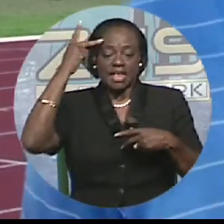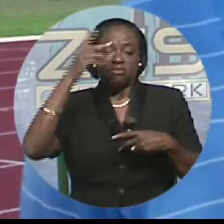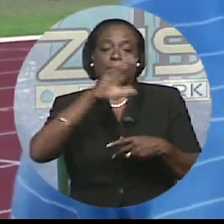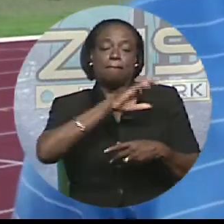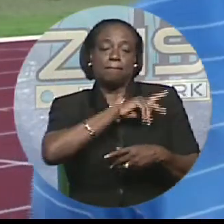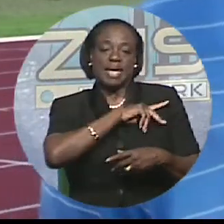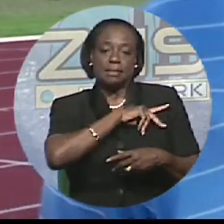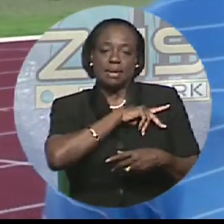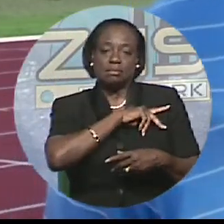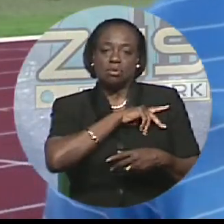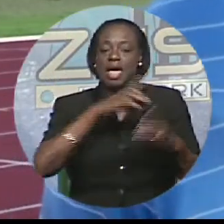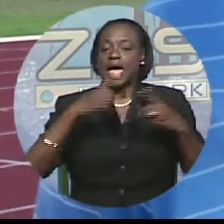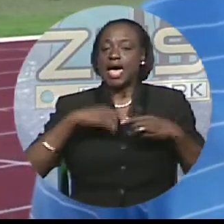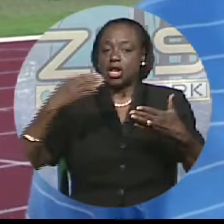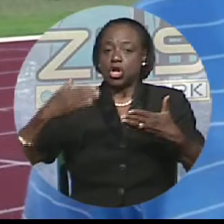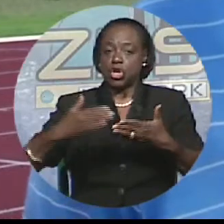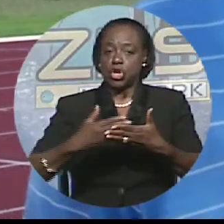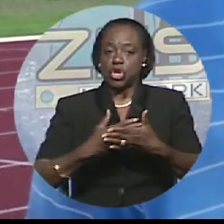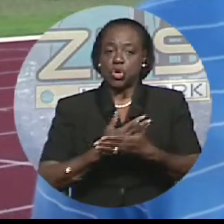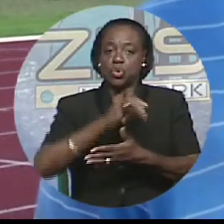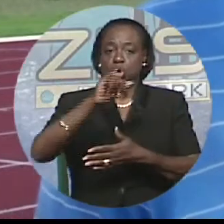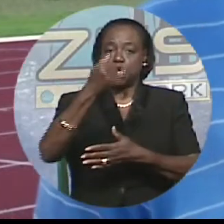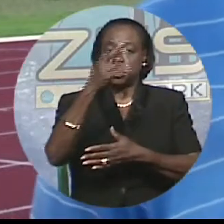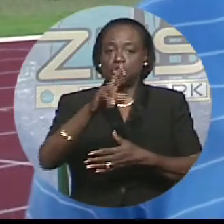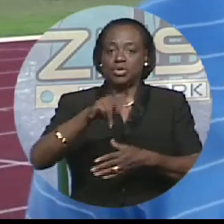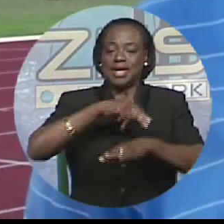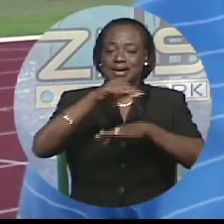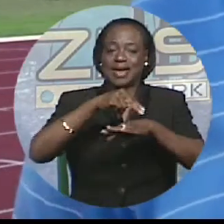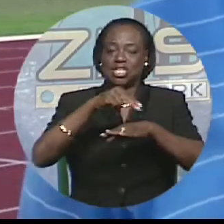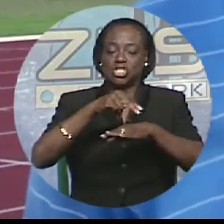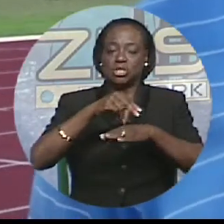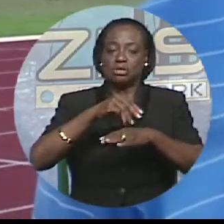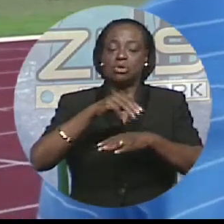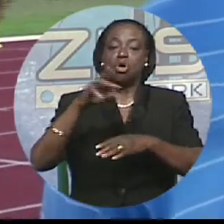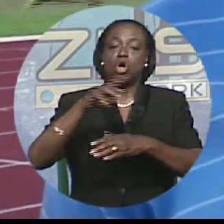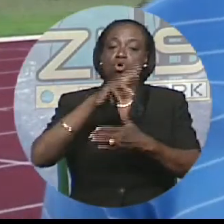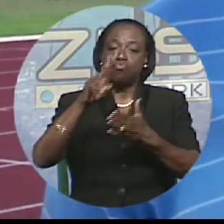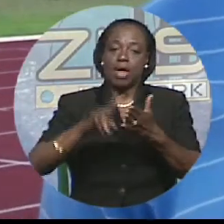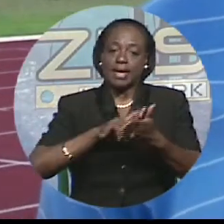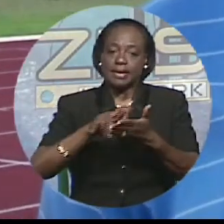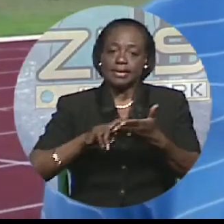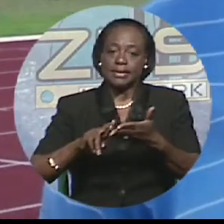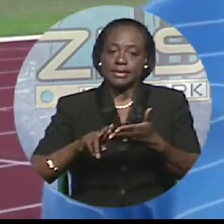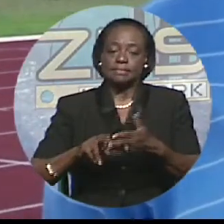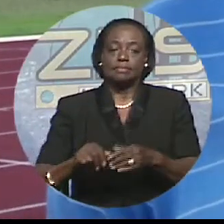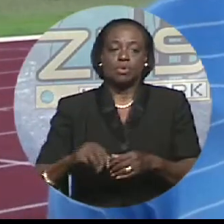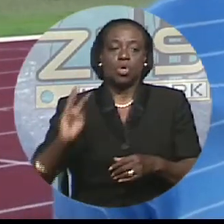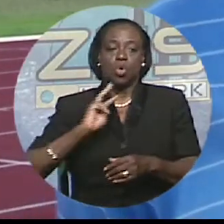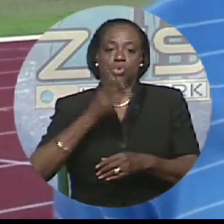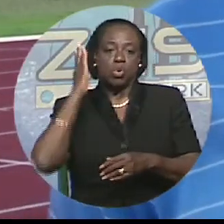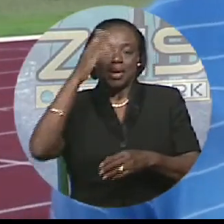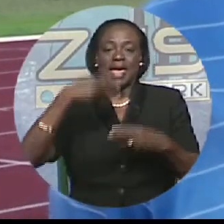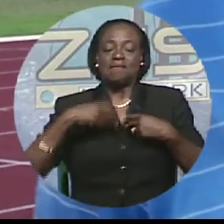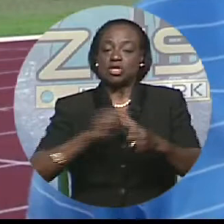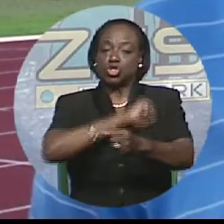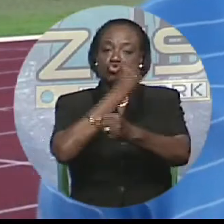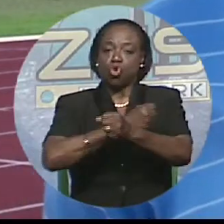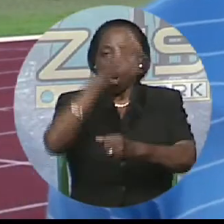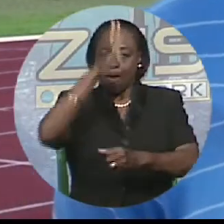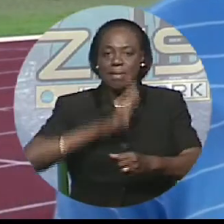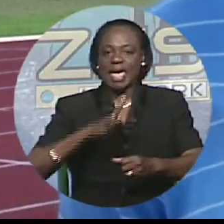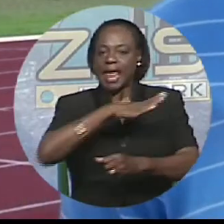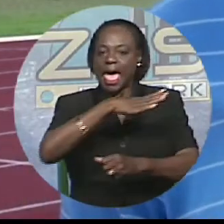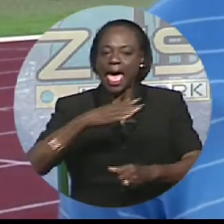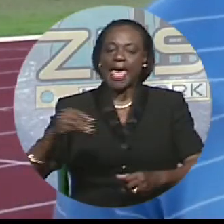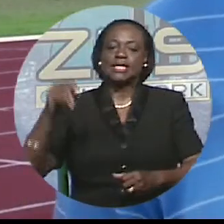new junior national record in the 100 meters. He's looking really sharp. So we're going to have a strong men and women team for World